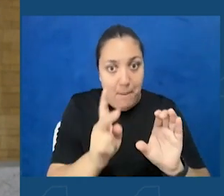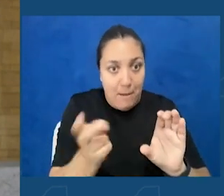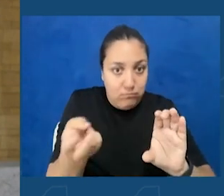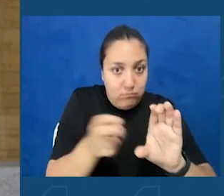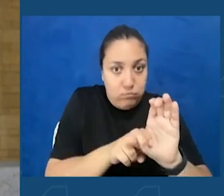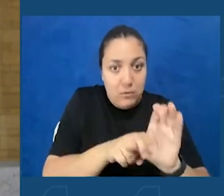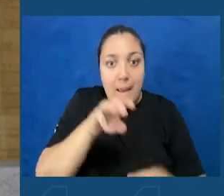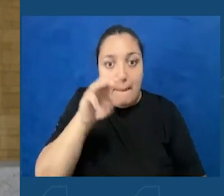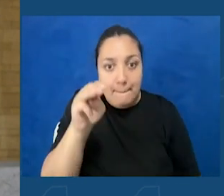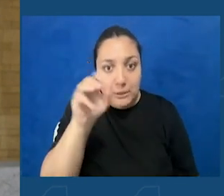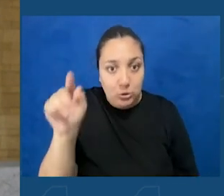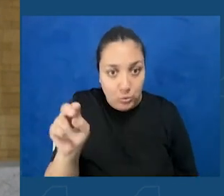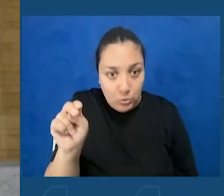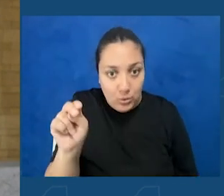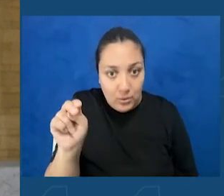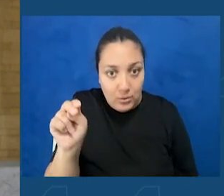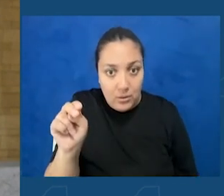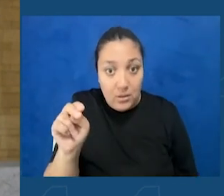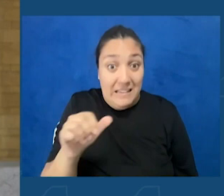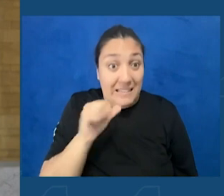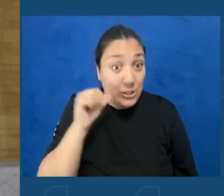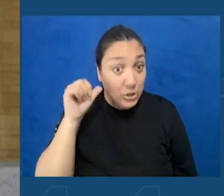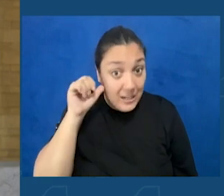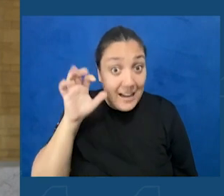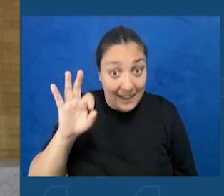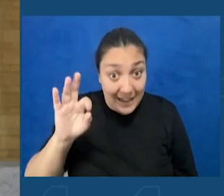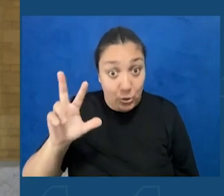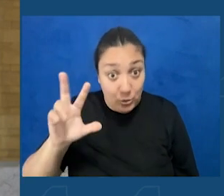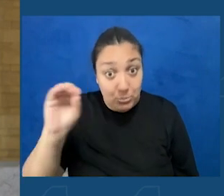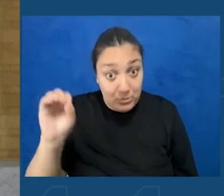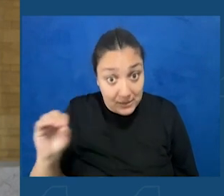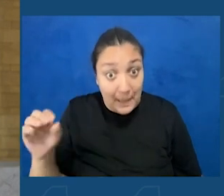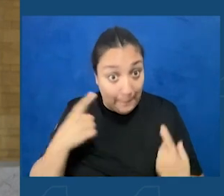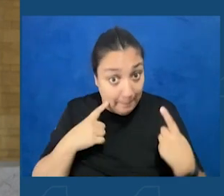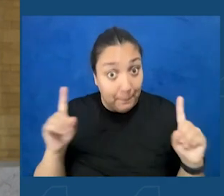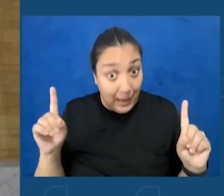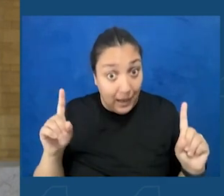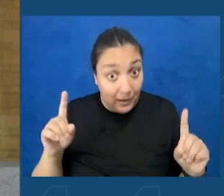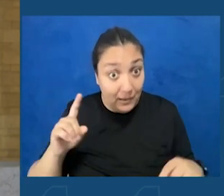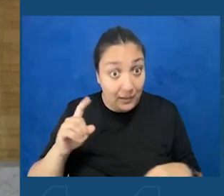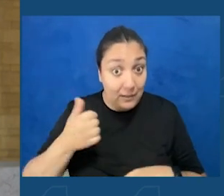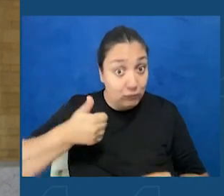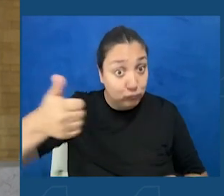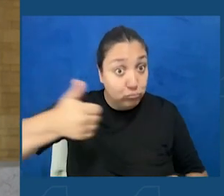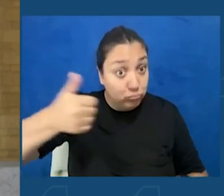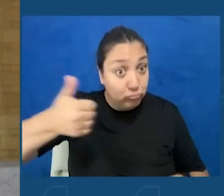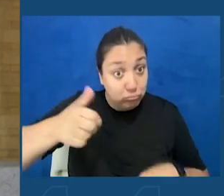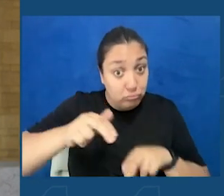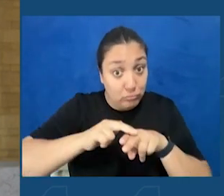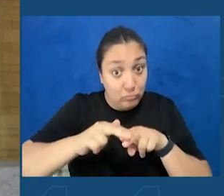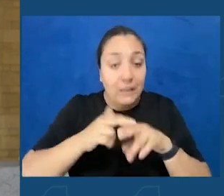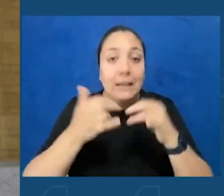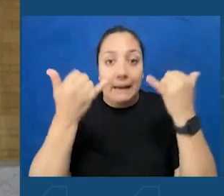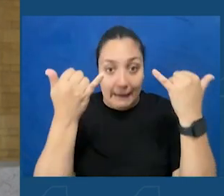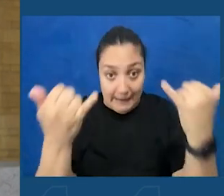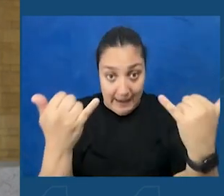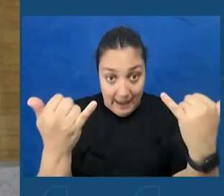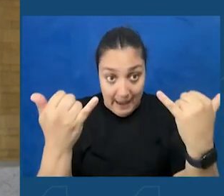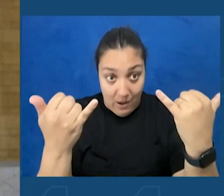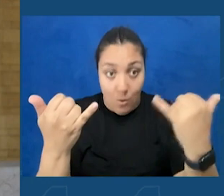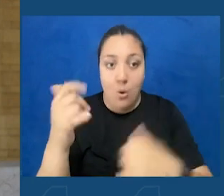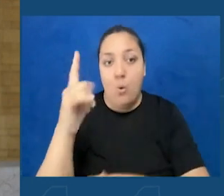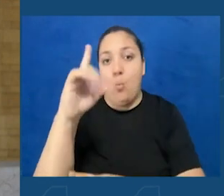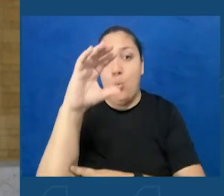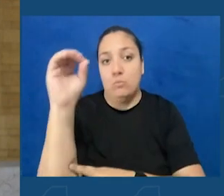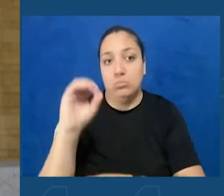Yesterday, 93% of Metro North customers had service, and today we are restoring service to all